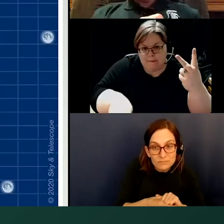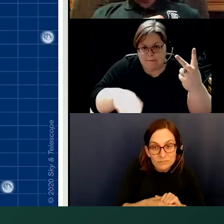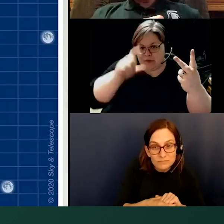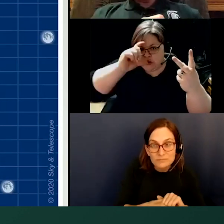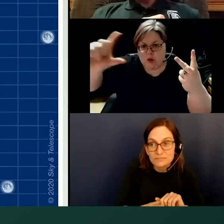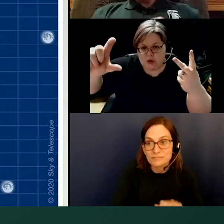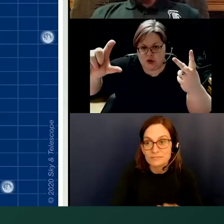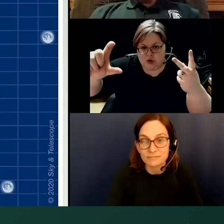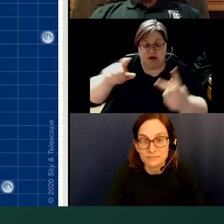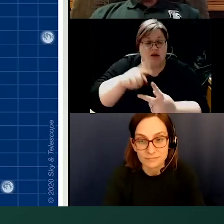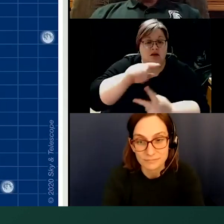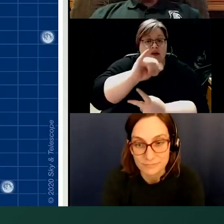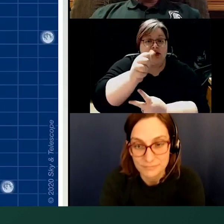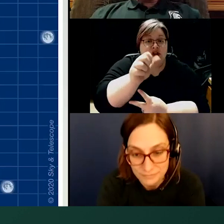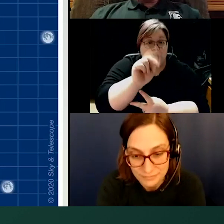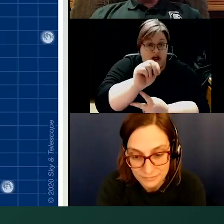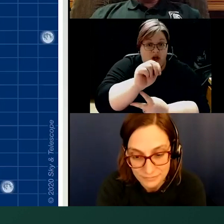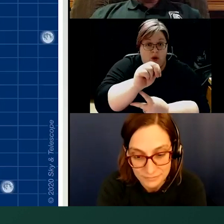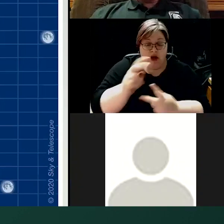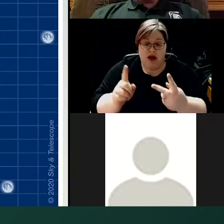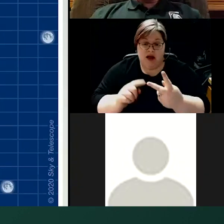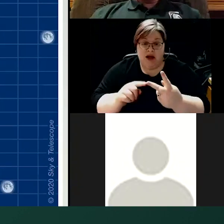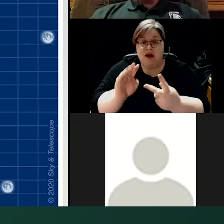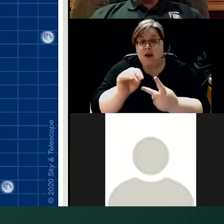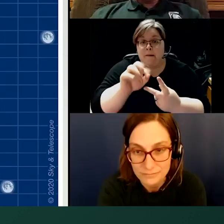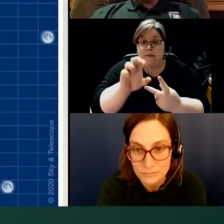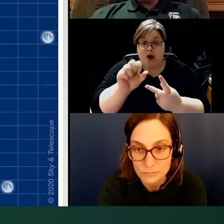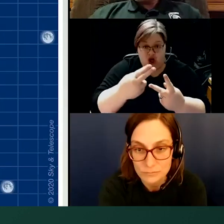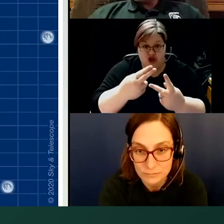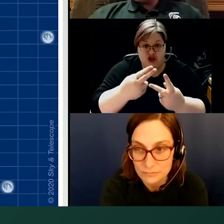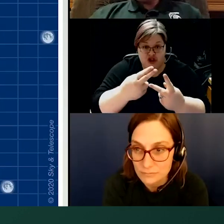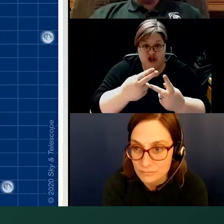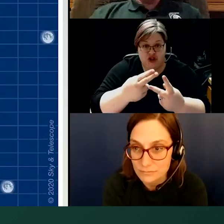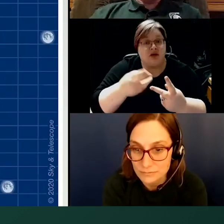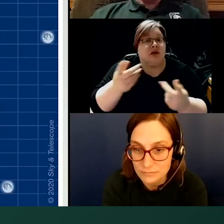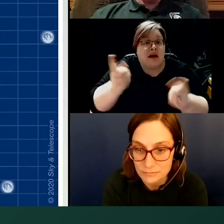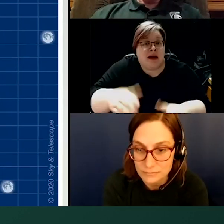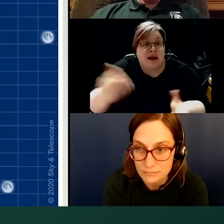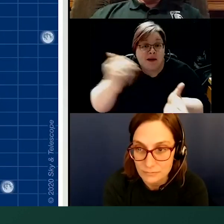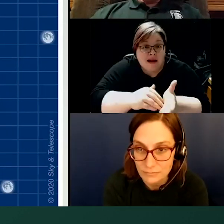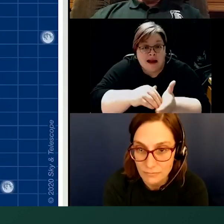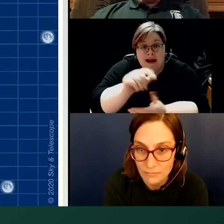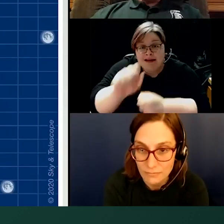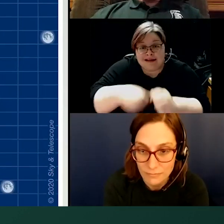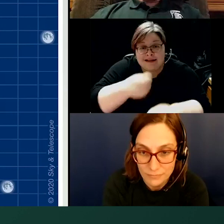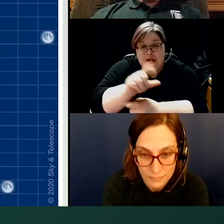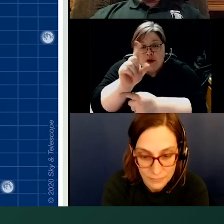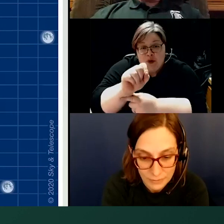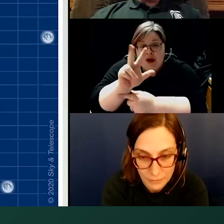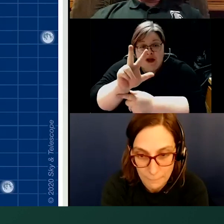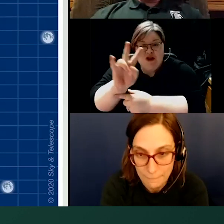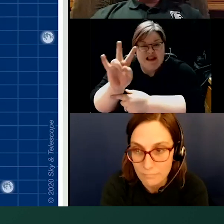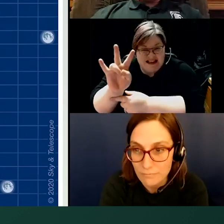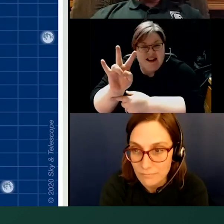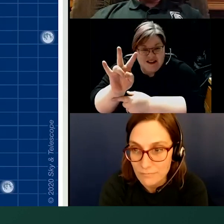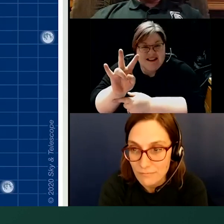moons in March. That pattern is repeated in 2037, so it's a pretty unusual thing. And another special